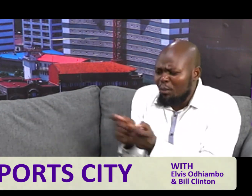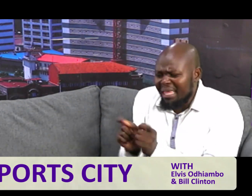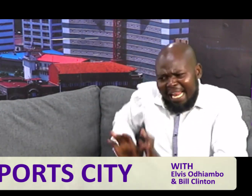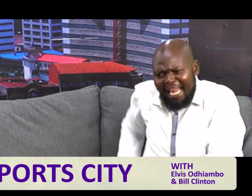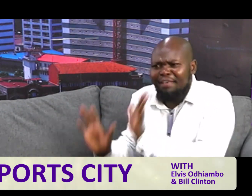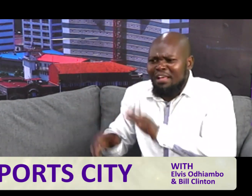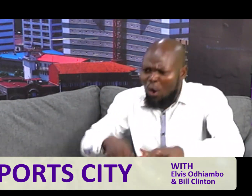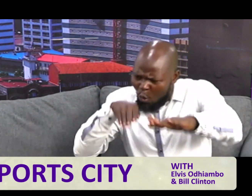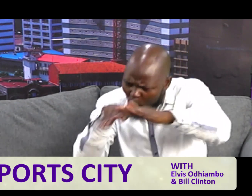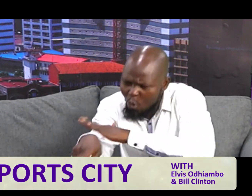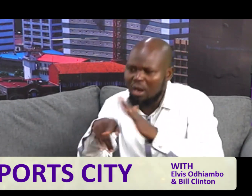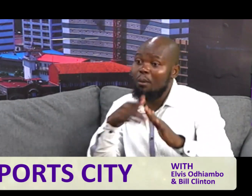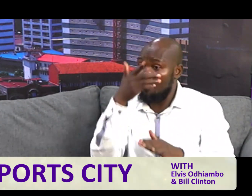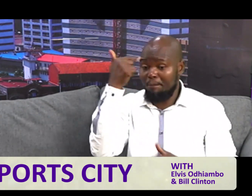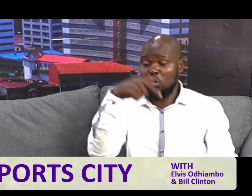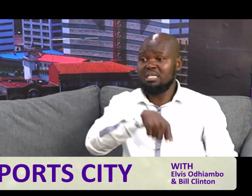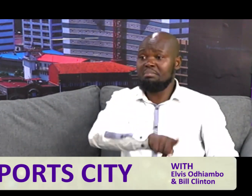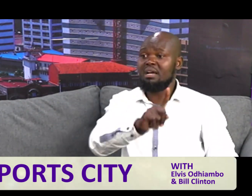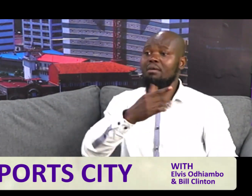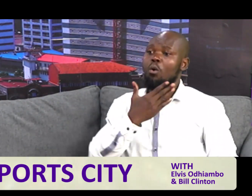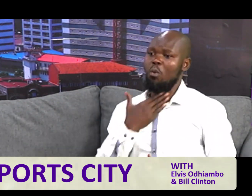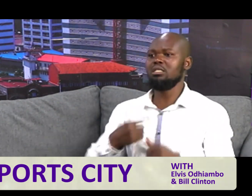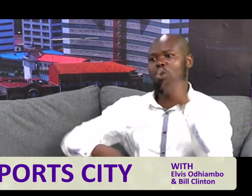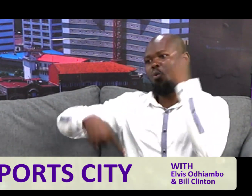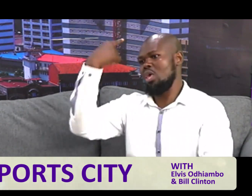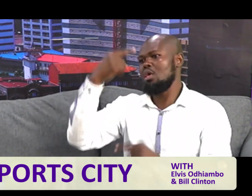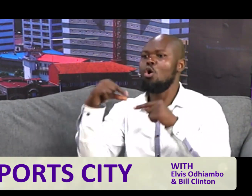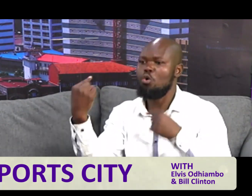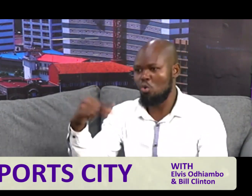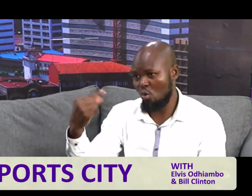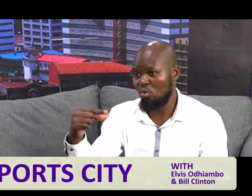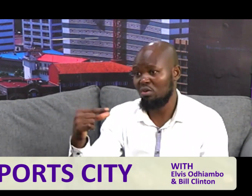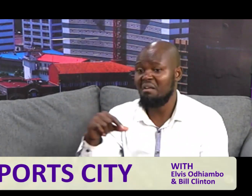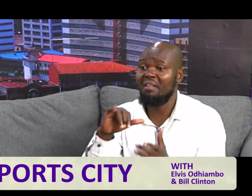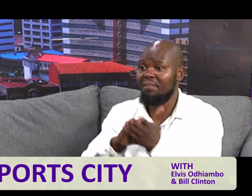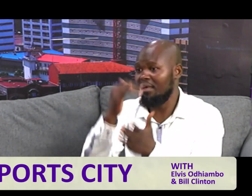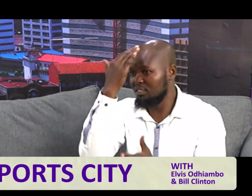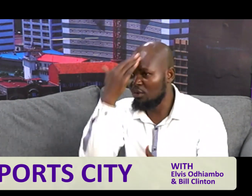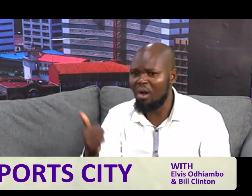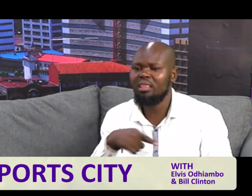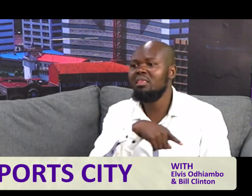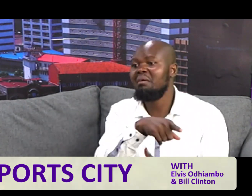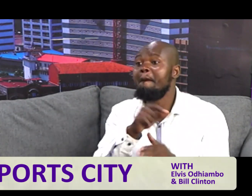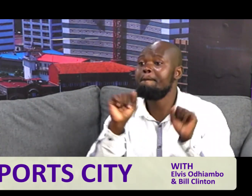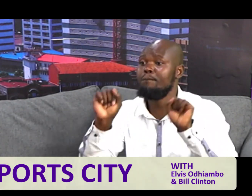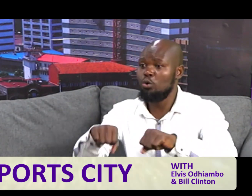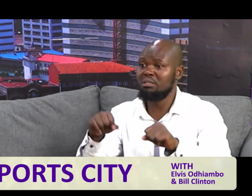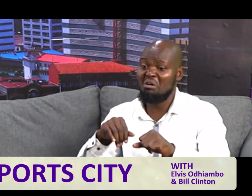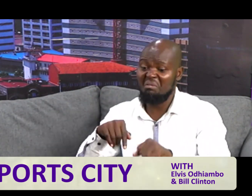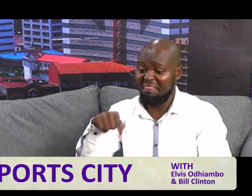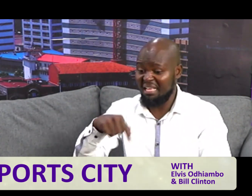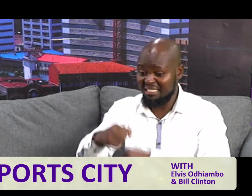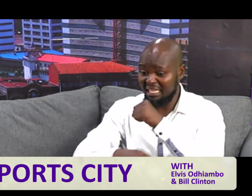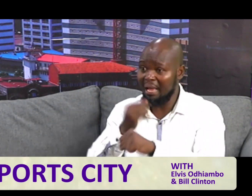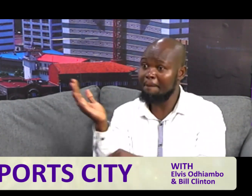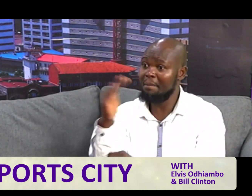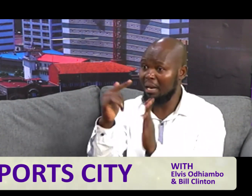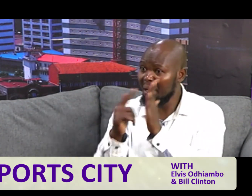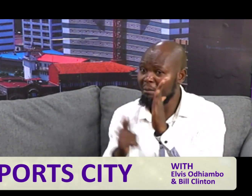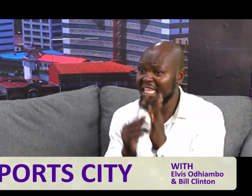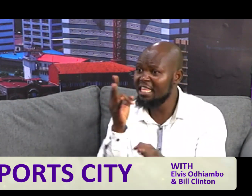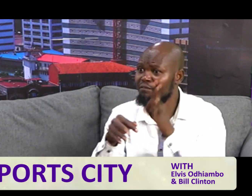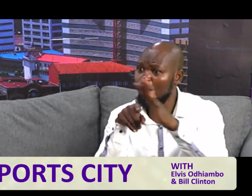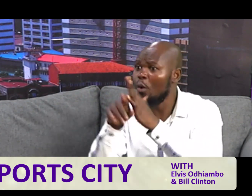to scoring with the header, you see he's good at that. So, and that's what made him win the Golden